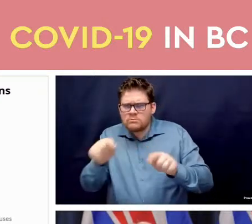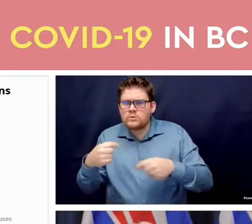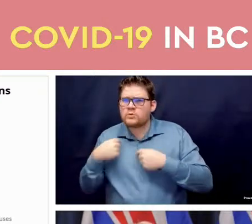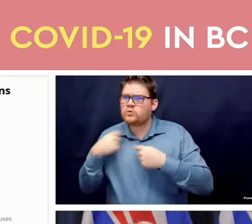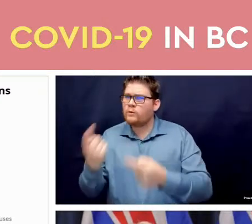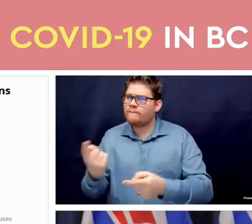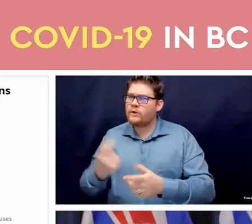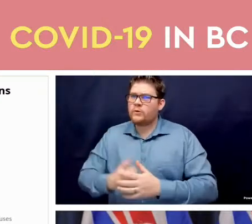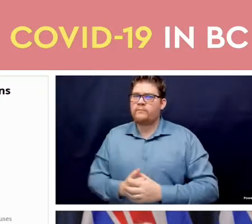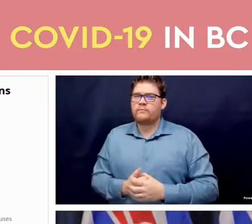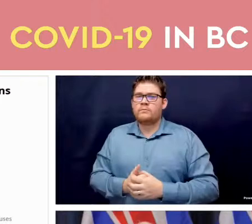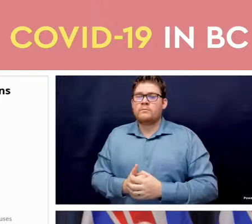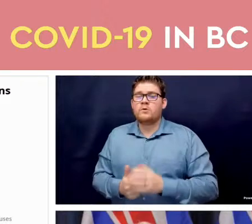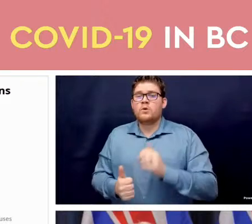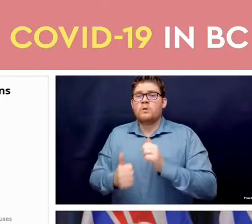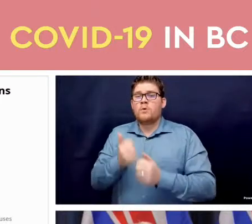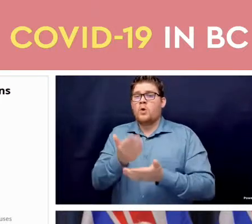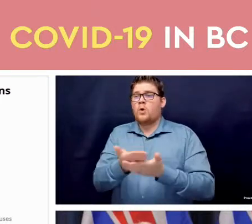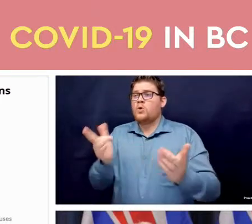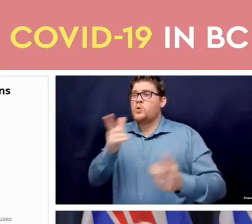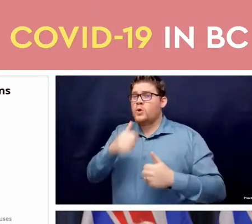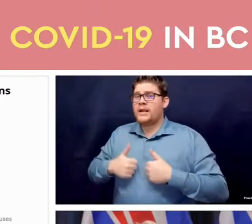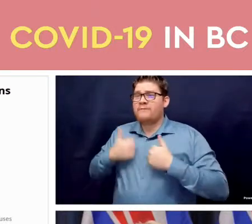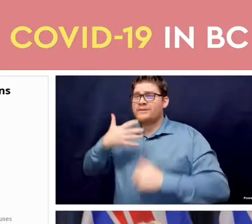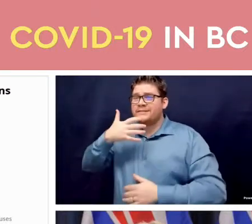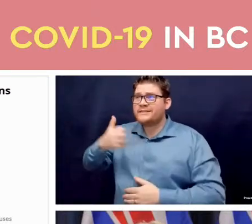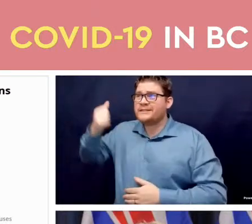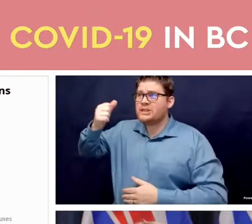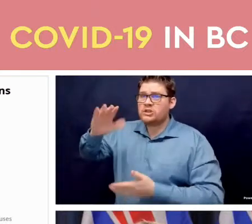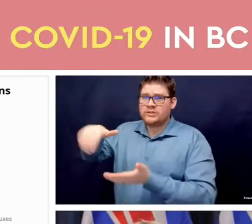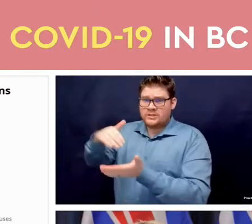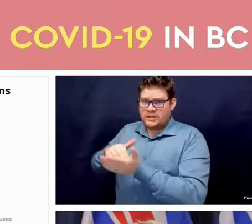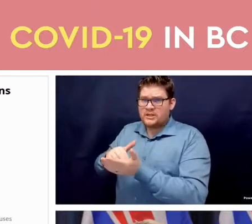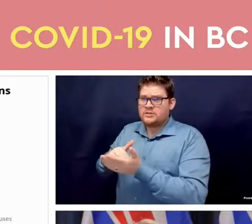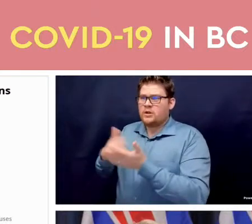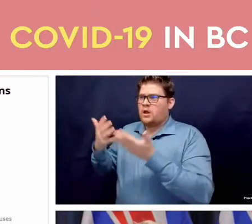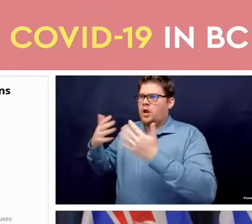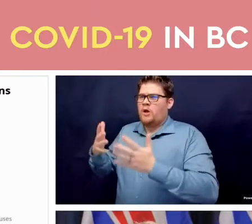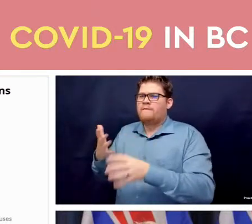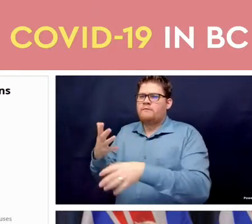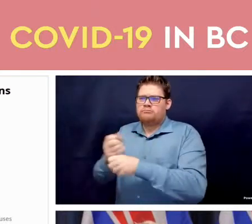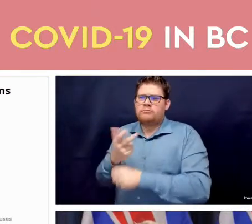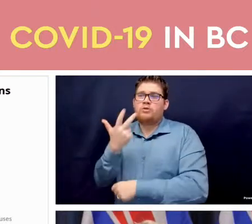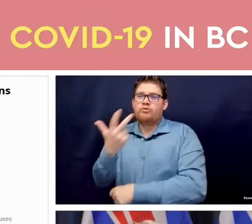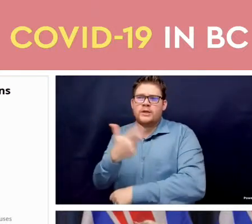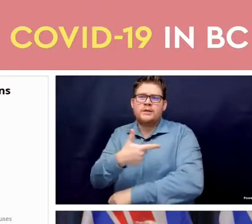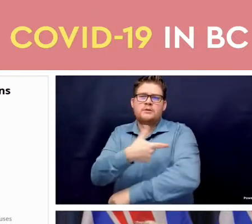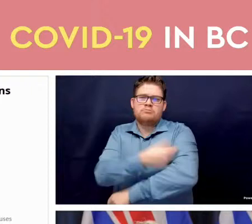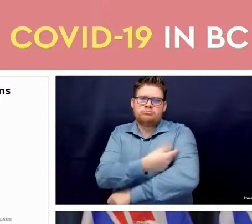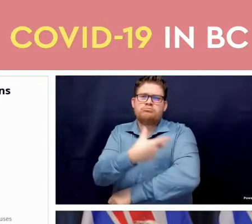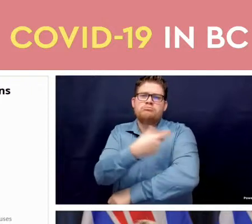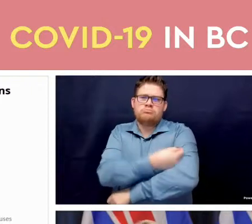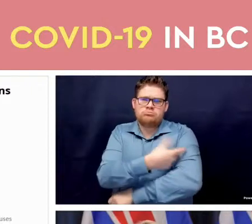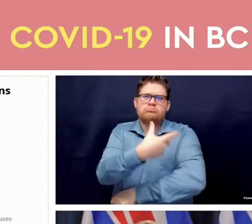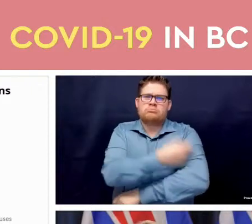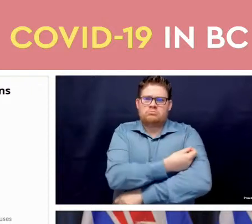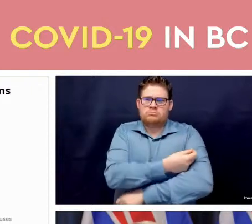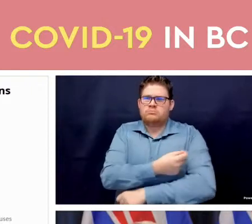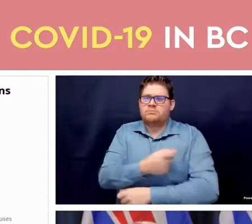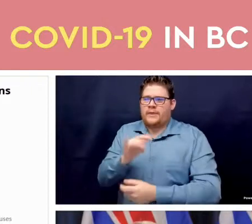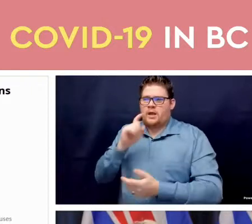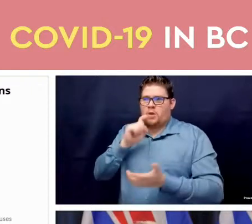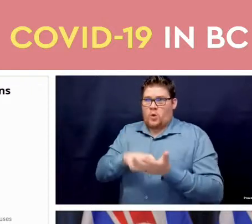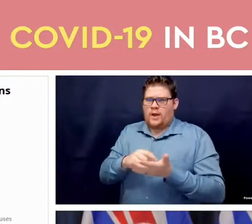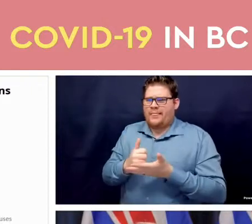of residents with the booster doses in long-term care homes, and Omicron itself is causing a much milder illness